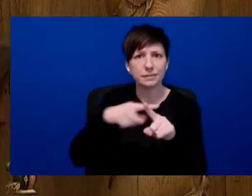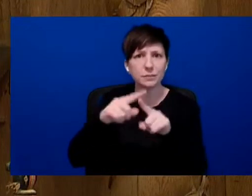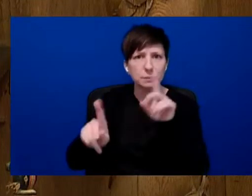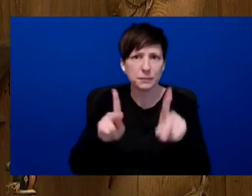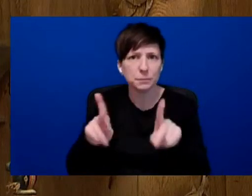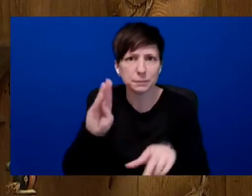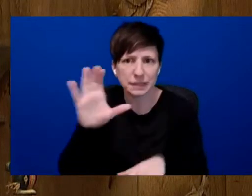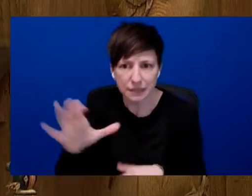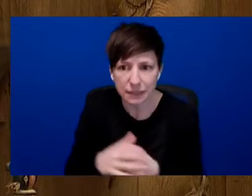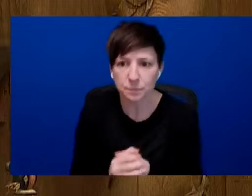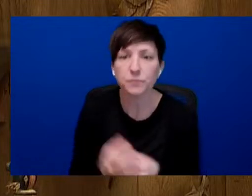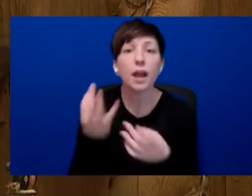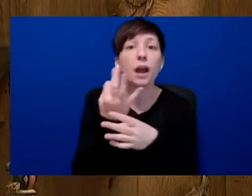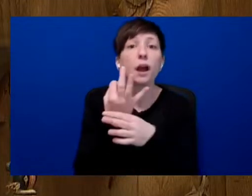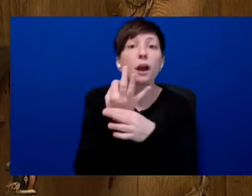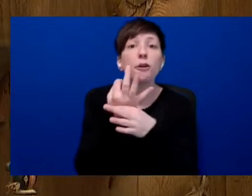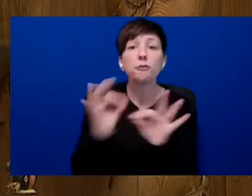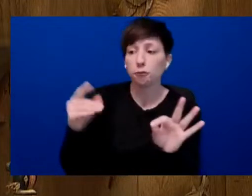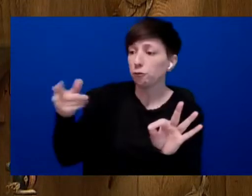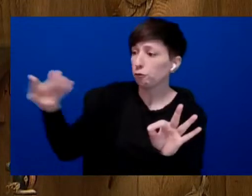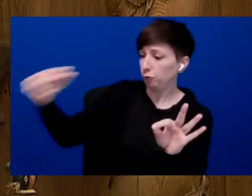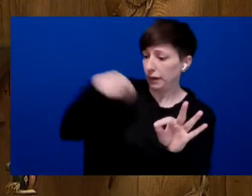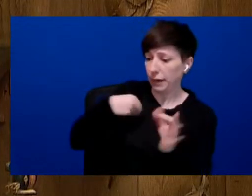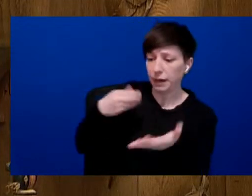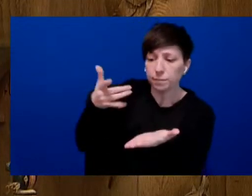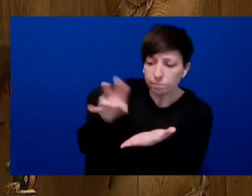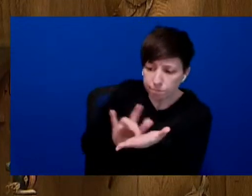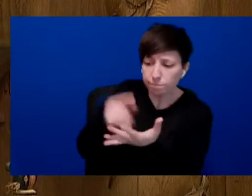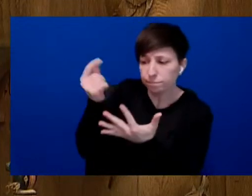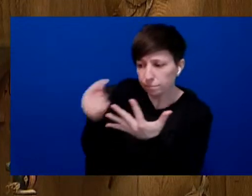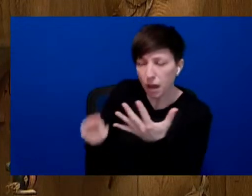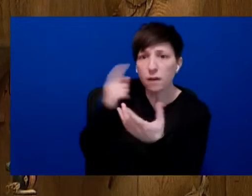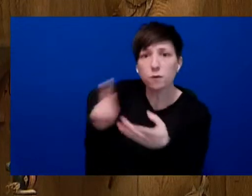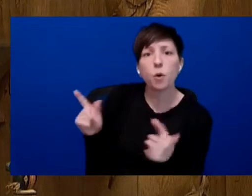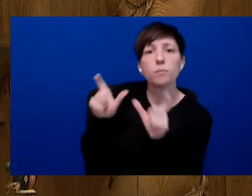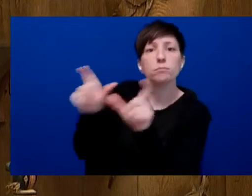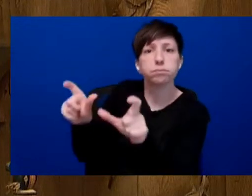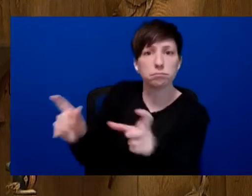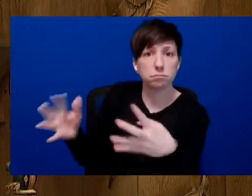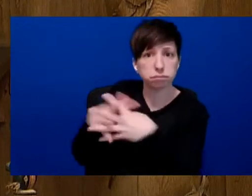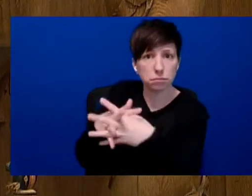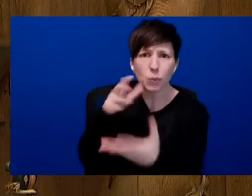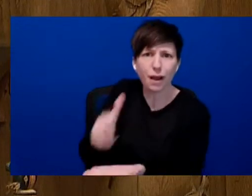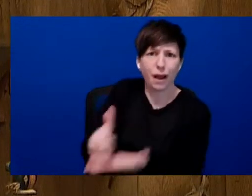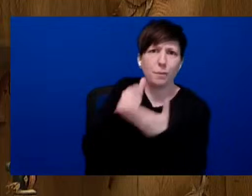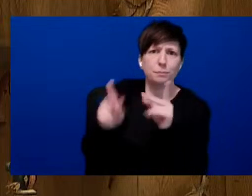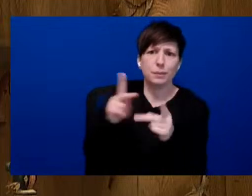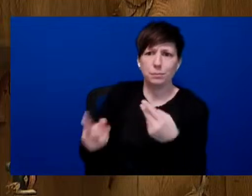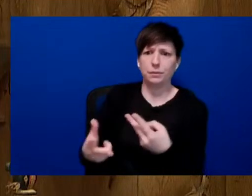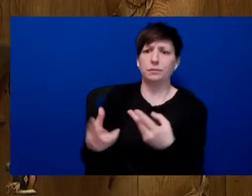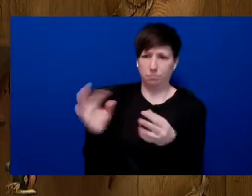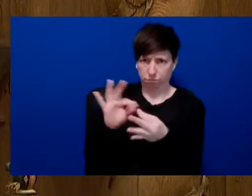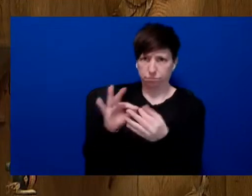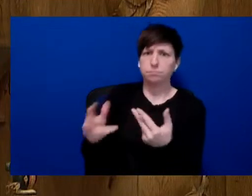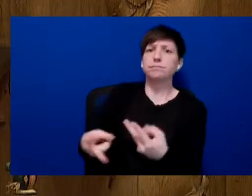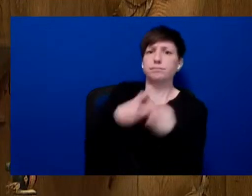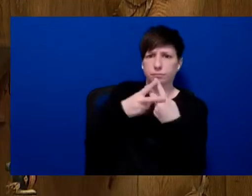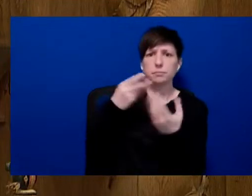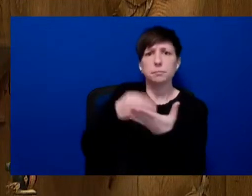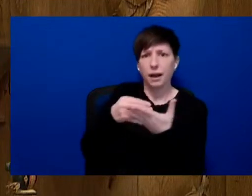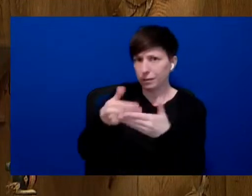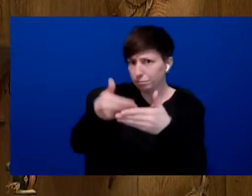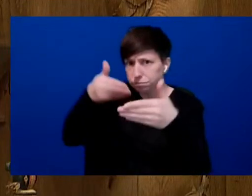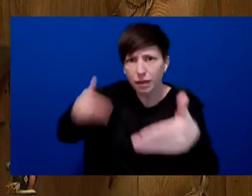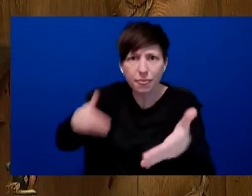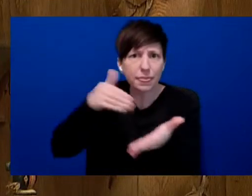people save hundreds of dollars a year and thousands over their lifetimes. ICBC car insurance rates have been frozen after